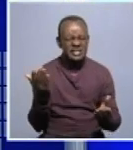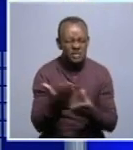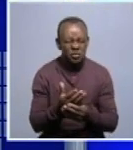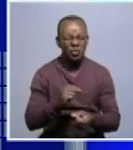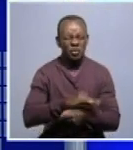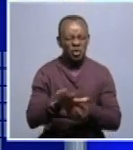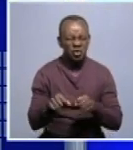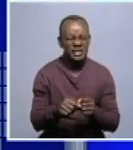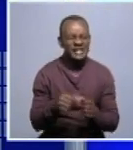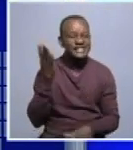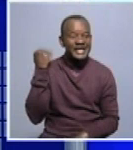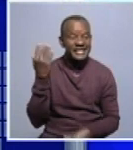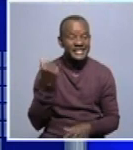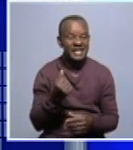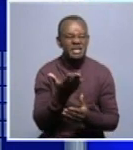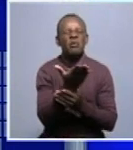variants?